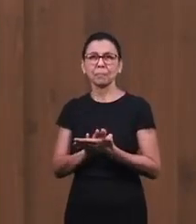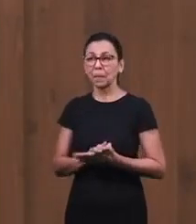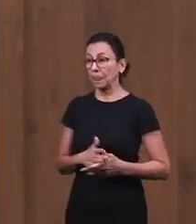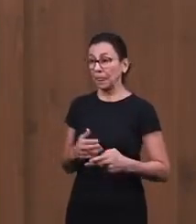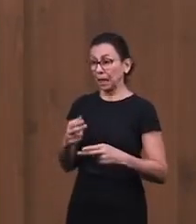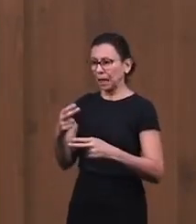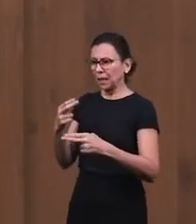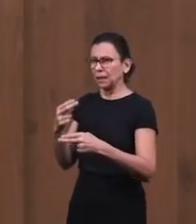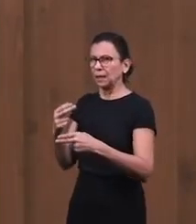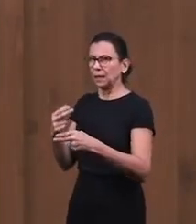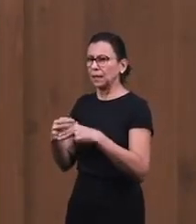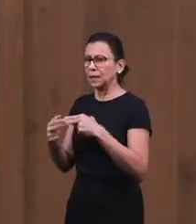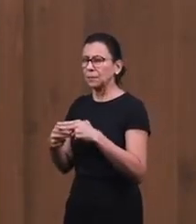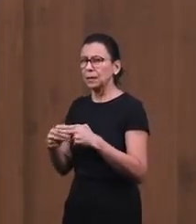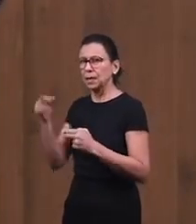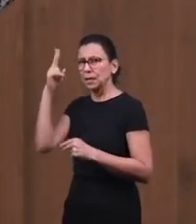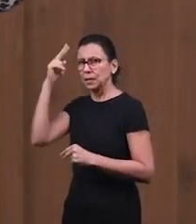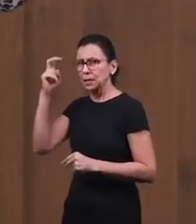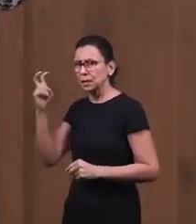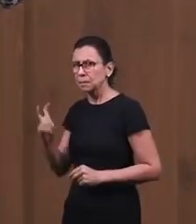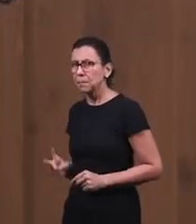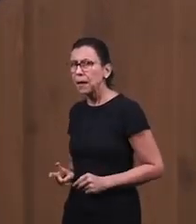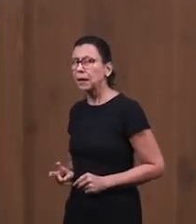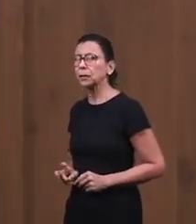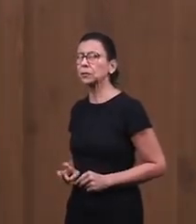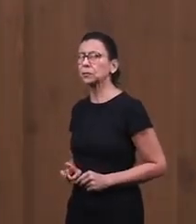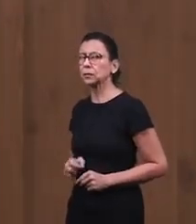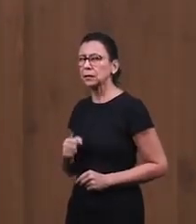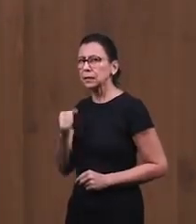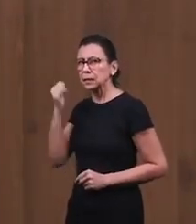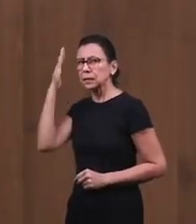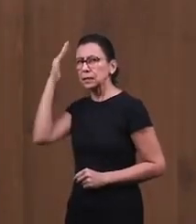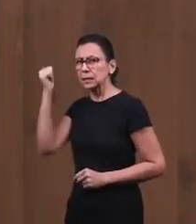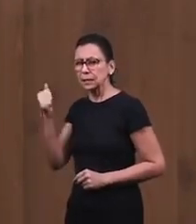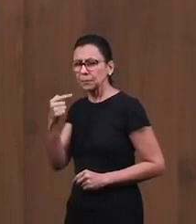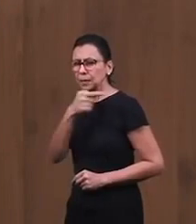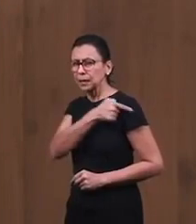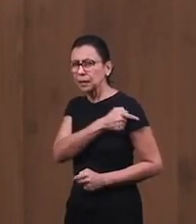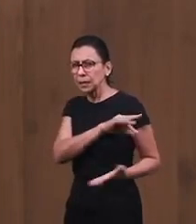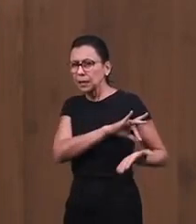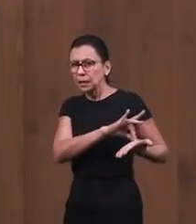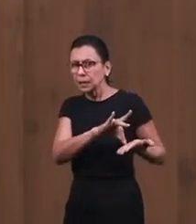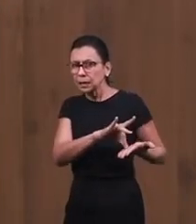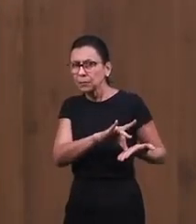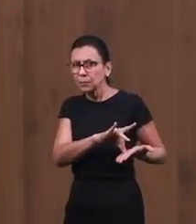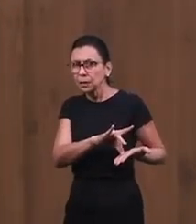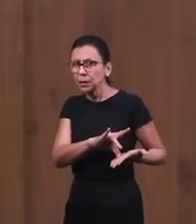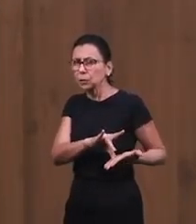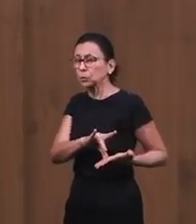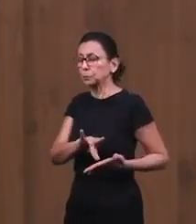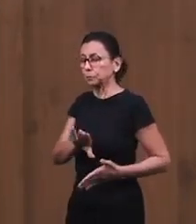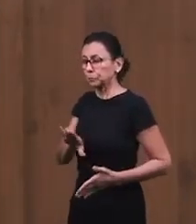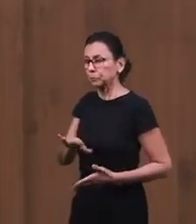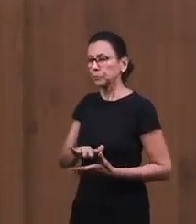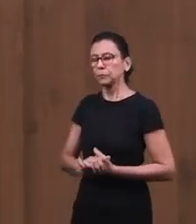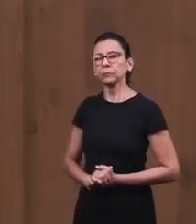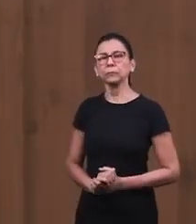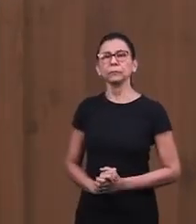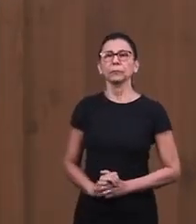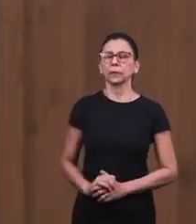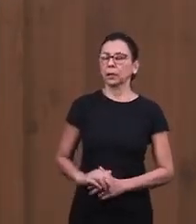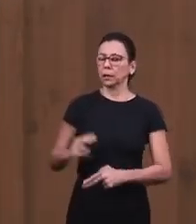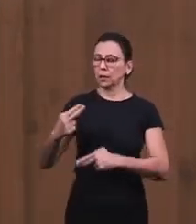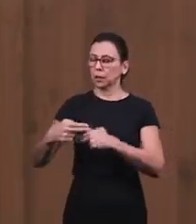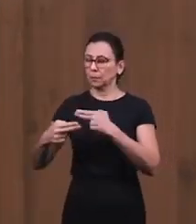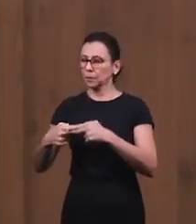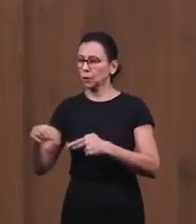Nehemiah, he heard about that plan, and he called all the Israelites, and he said, we're going to organize ourselves.